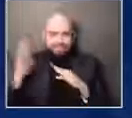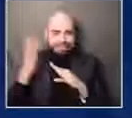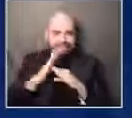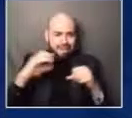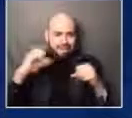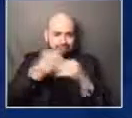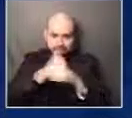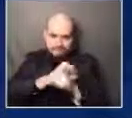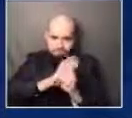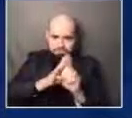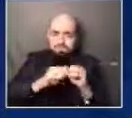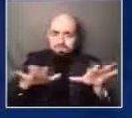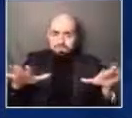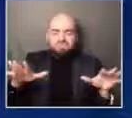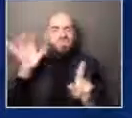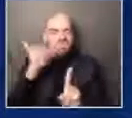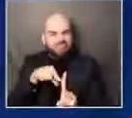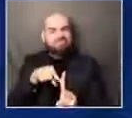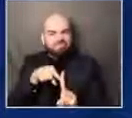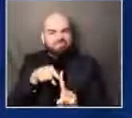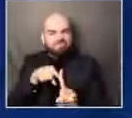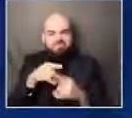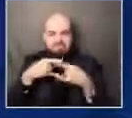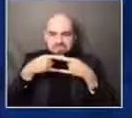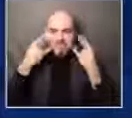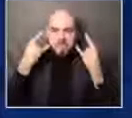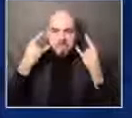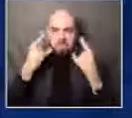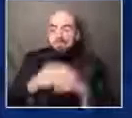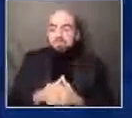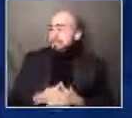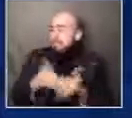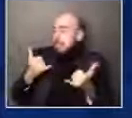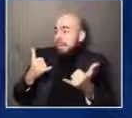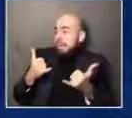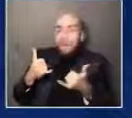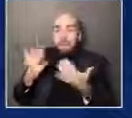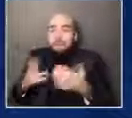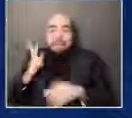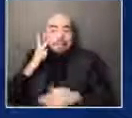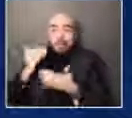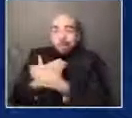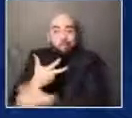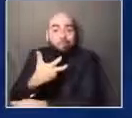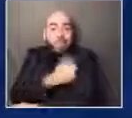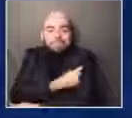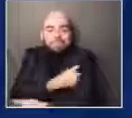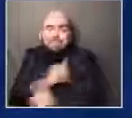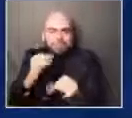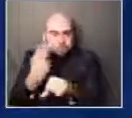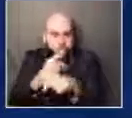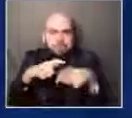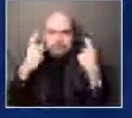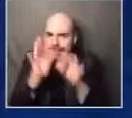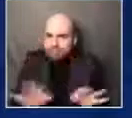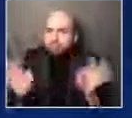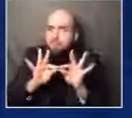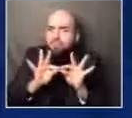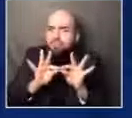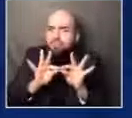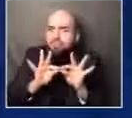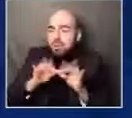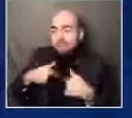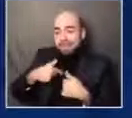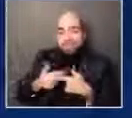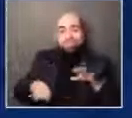not change that urgent reality. I won't be president until January 20th, but my message today is to